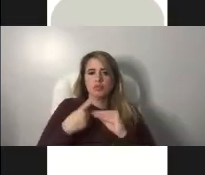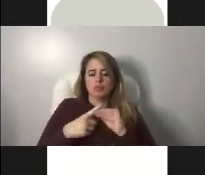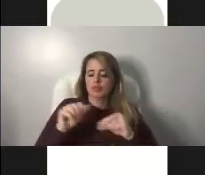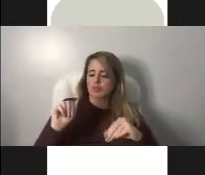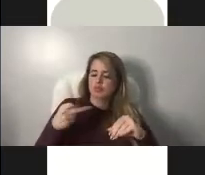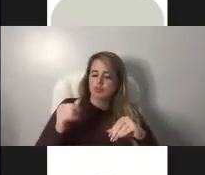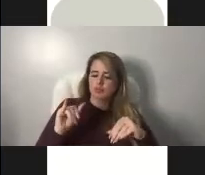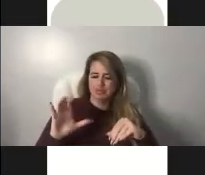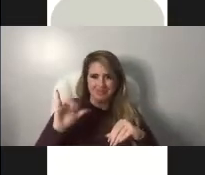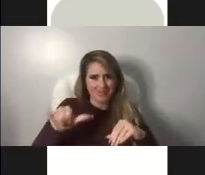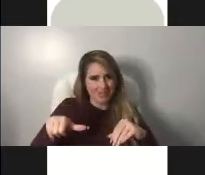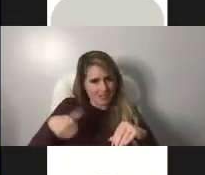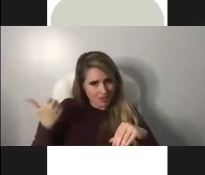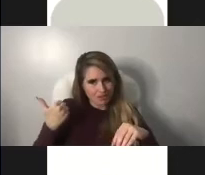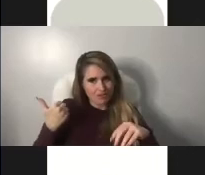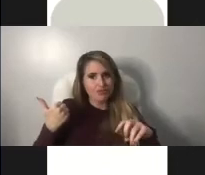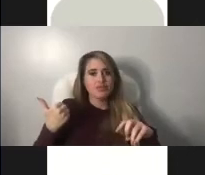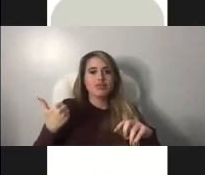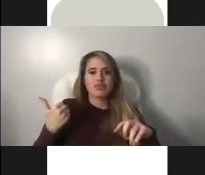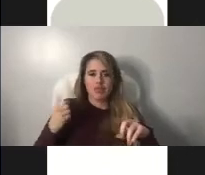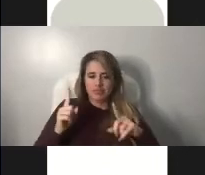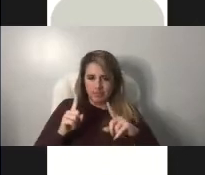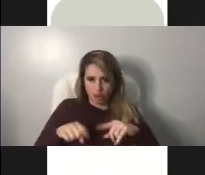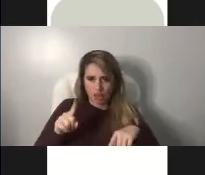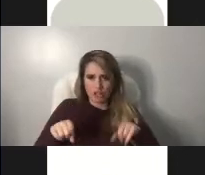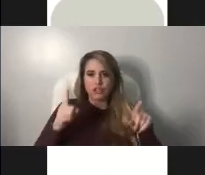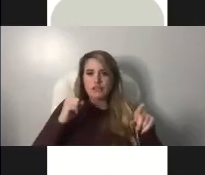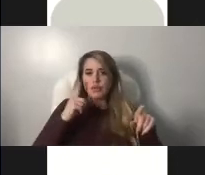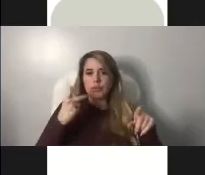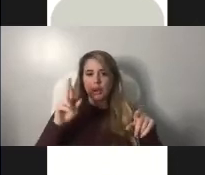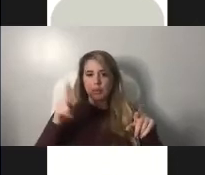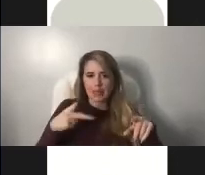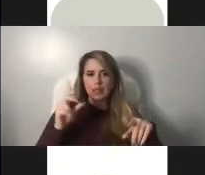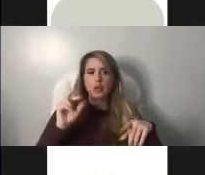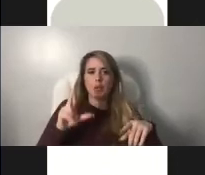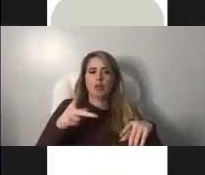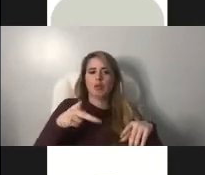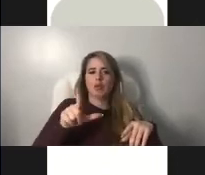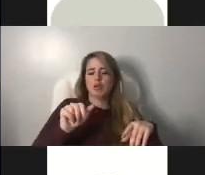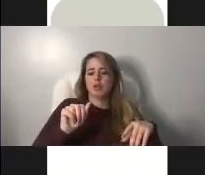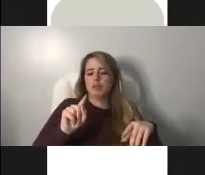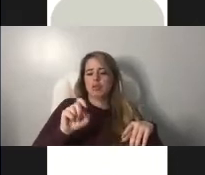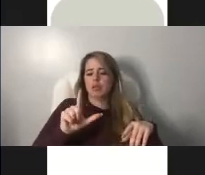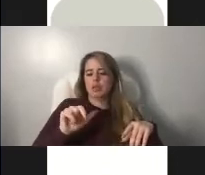APIC? So this is another variation of PRP, or platelet-rich plasma. This is